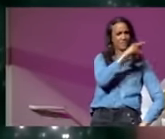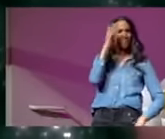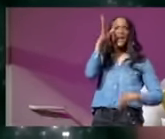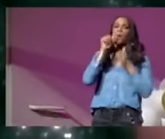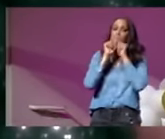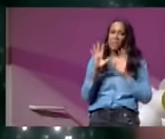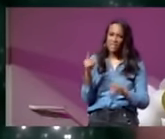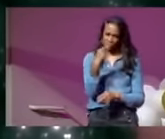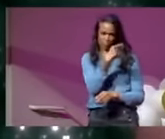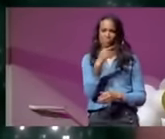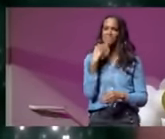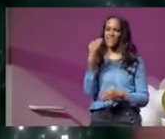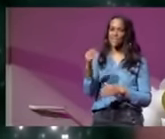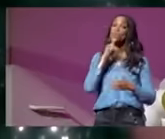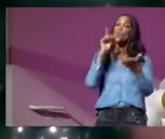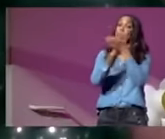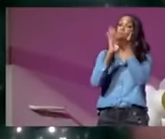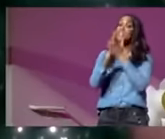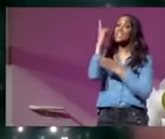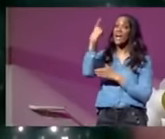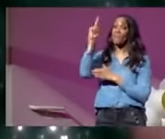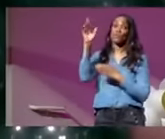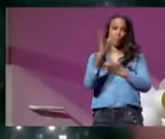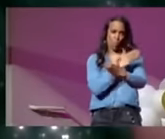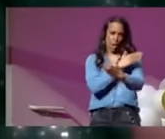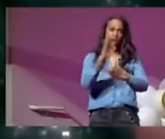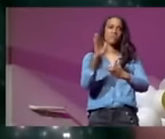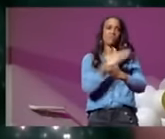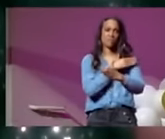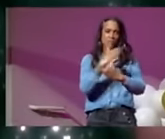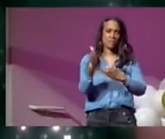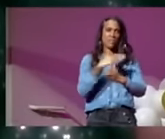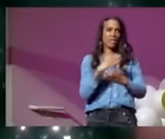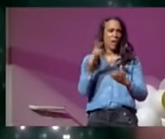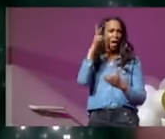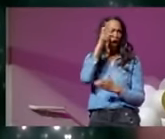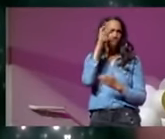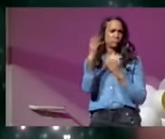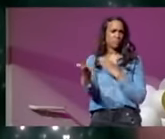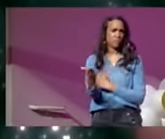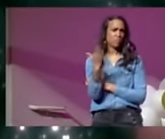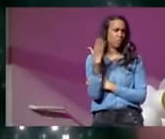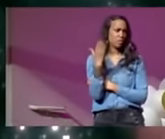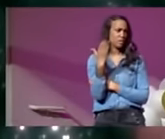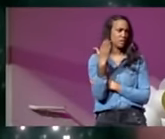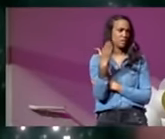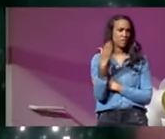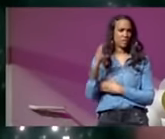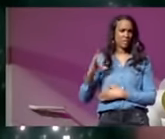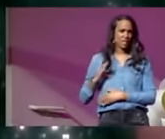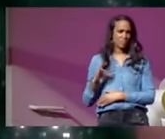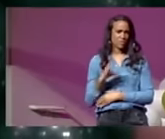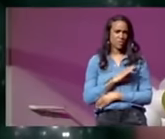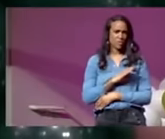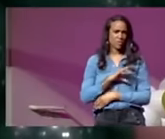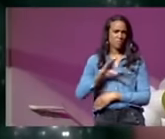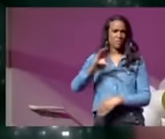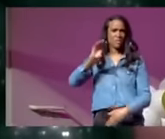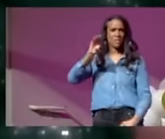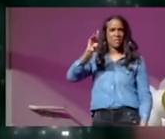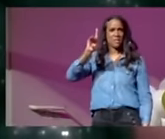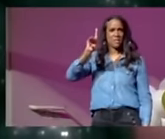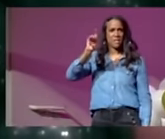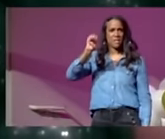you. And we praise God for you. I got word this morning that Congresswoman Eddie Bernice Johnson